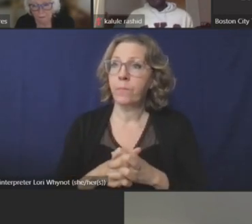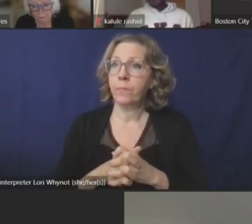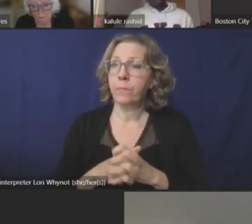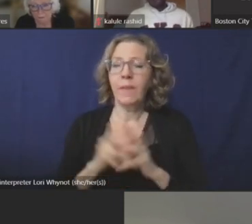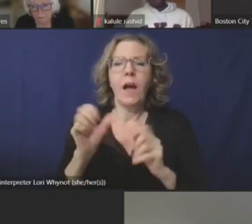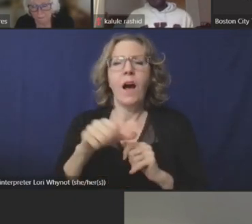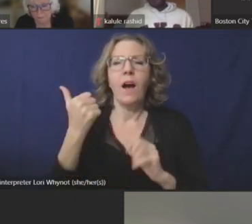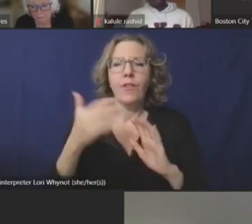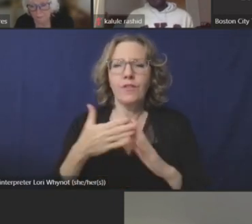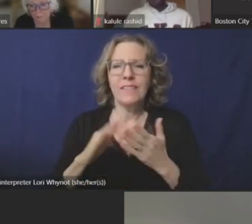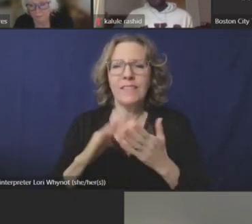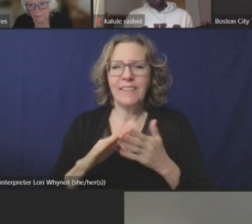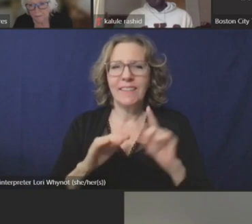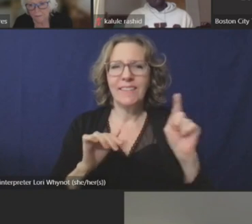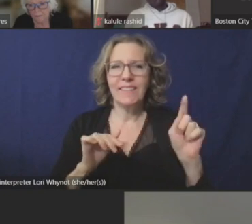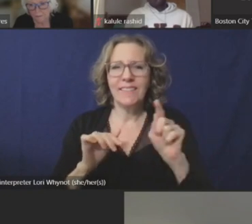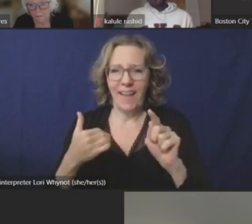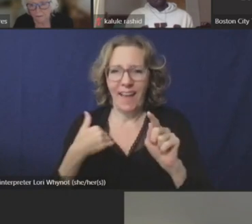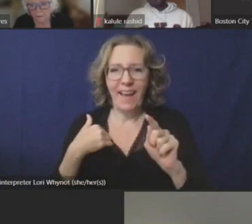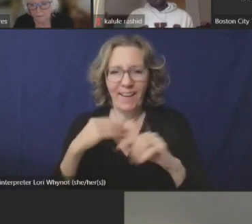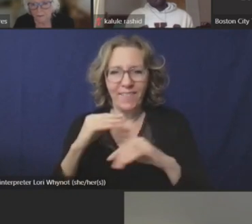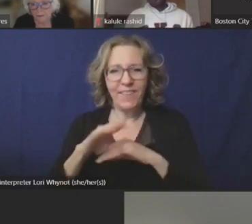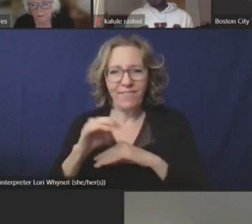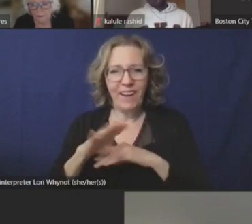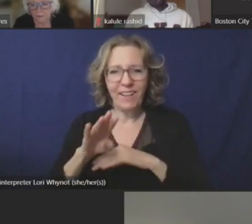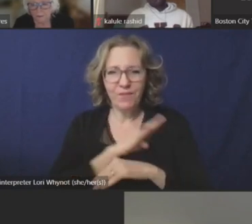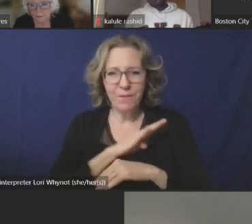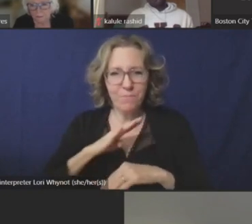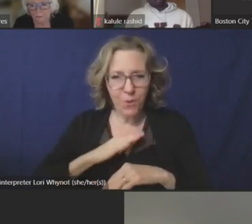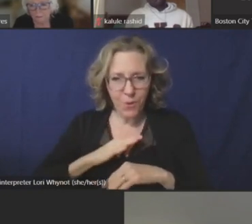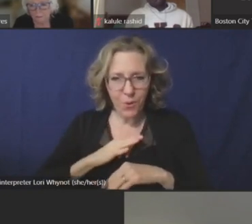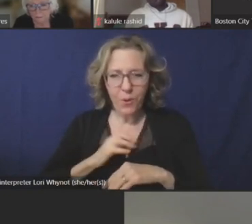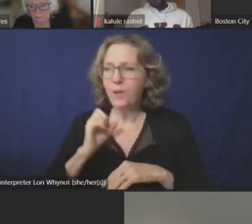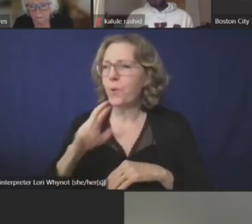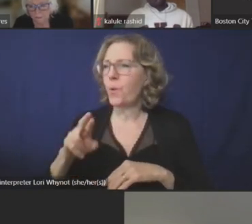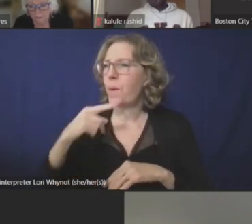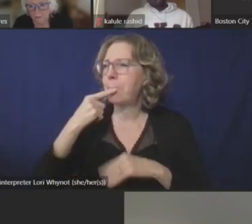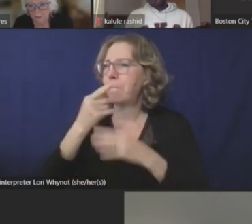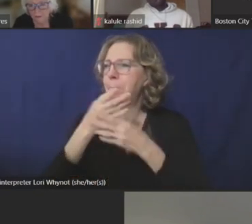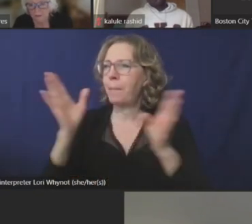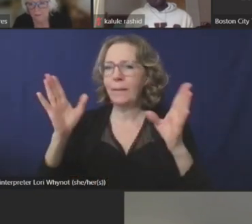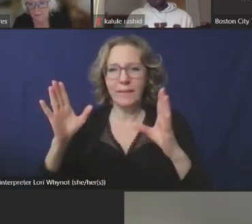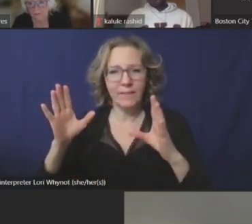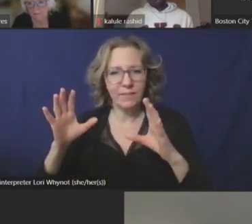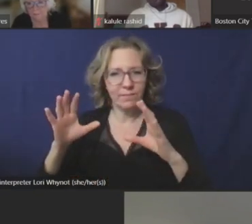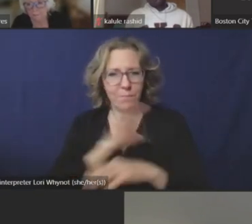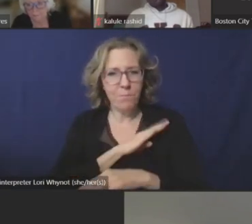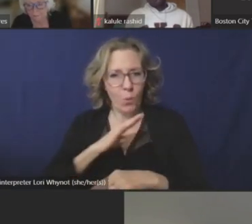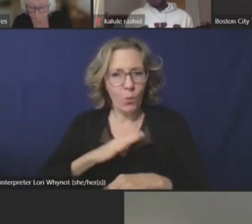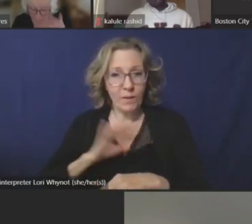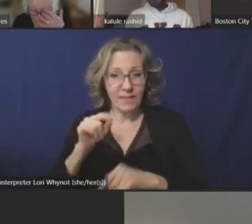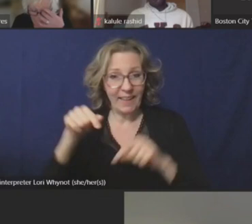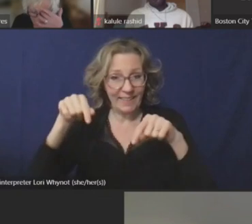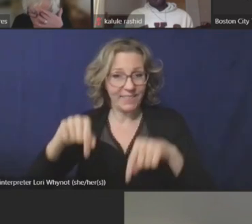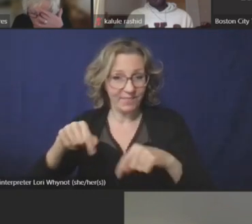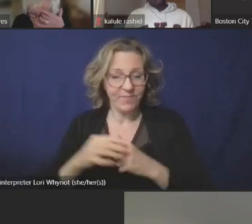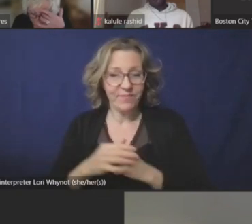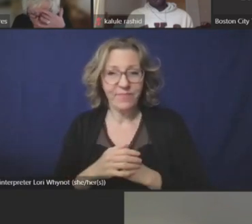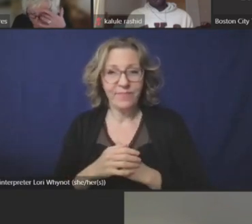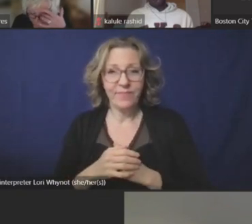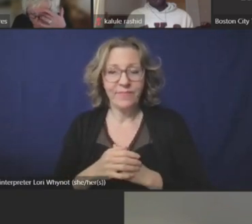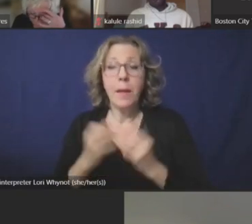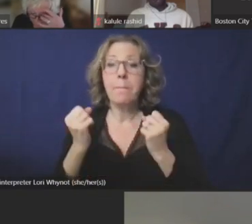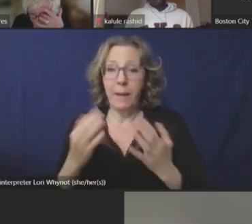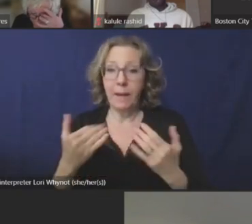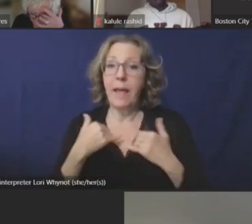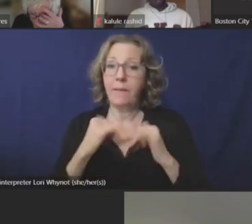also have advisory boards or public boards that meet like you do. A lot of them are the same